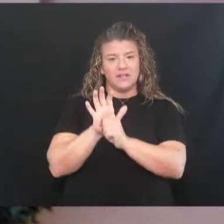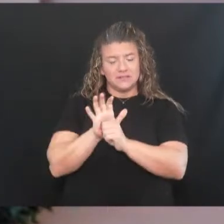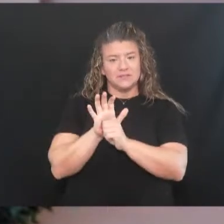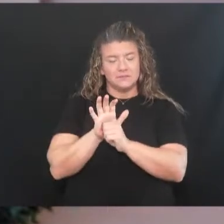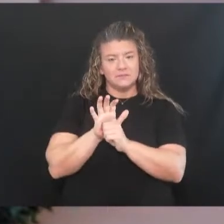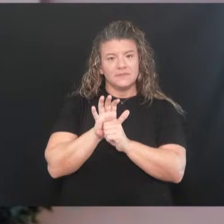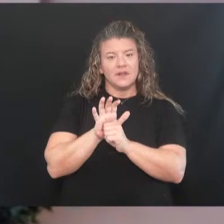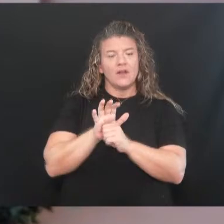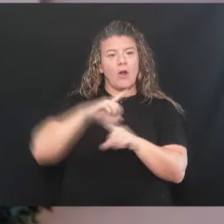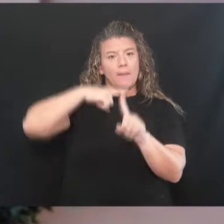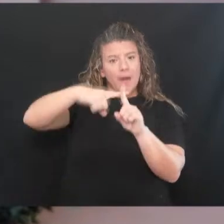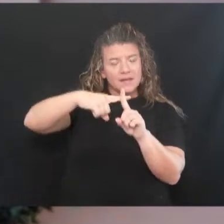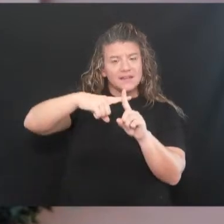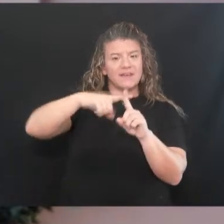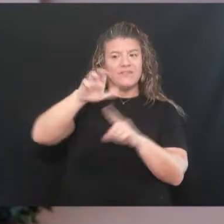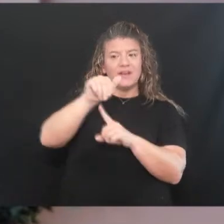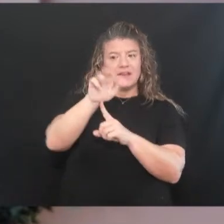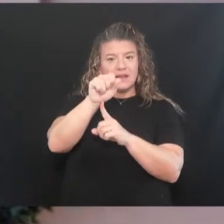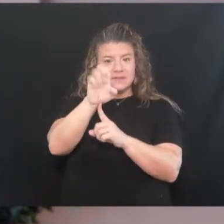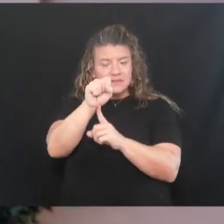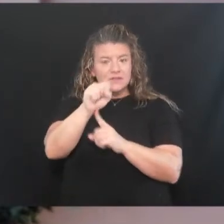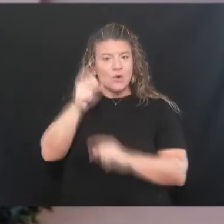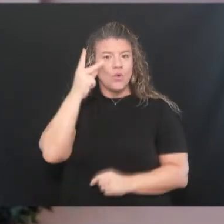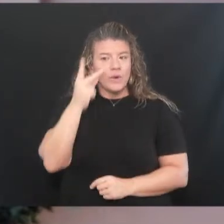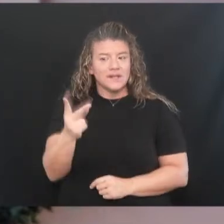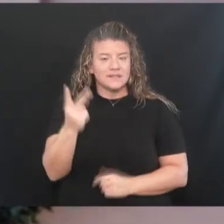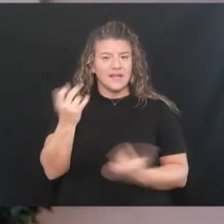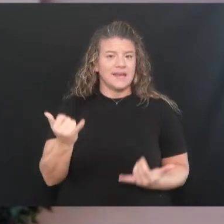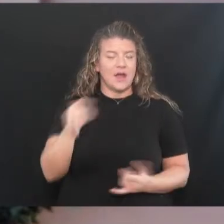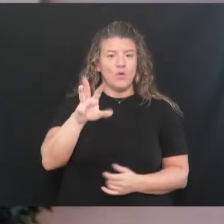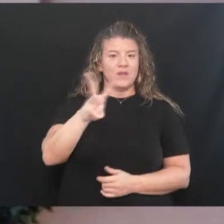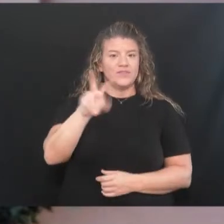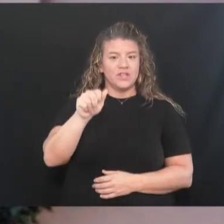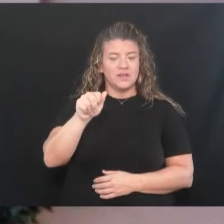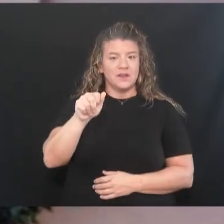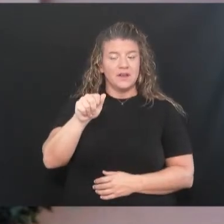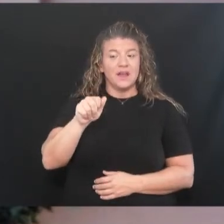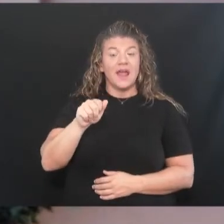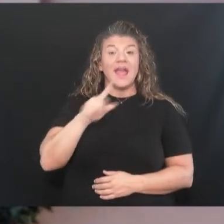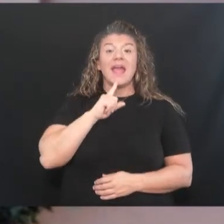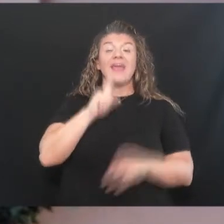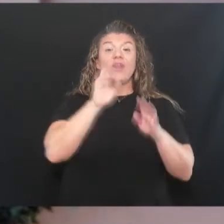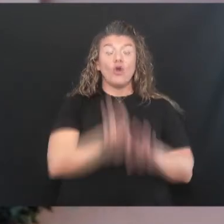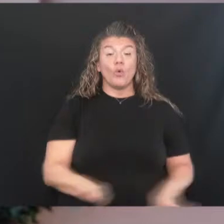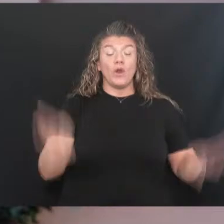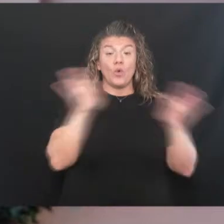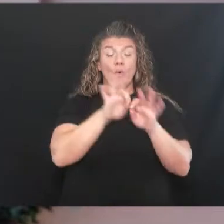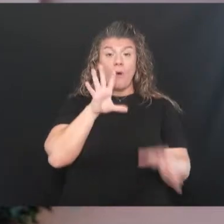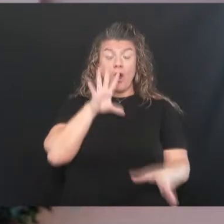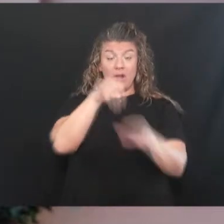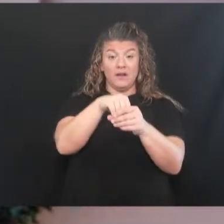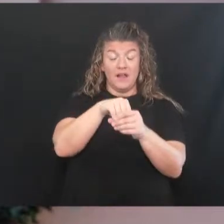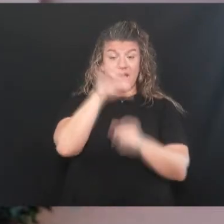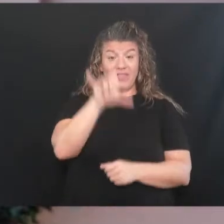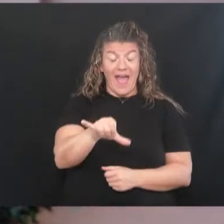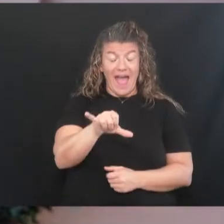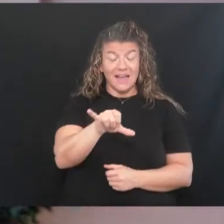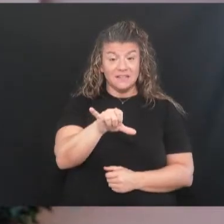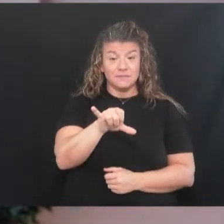the positive cases that we see in West Virginia. And the critical feature now, Mark